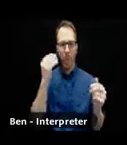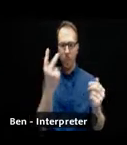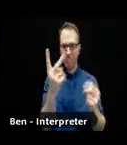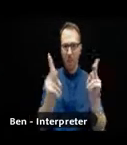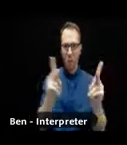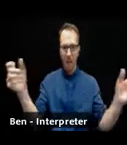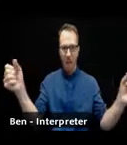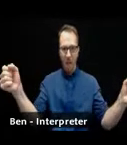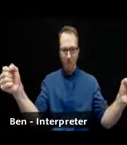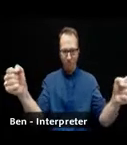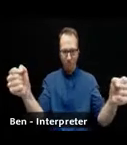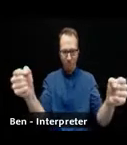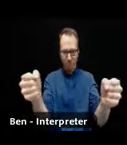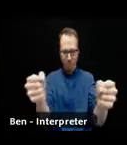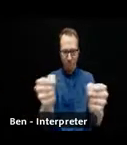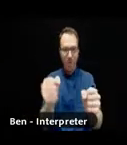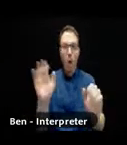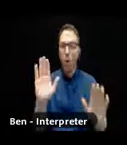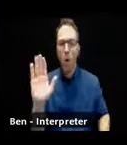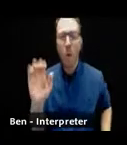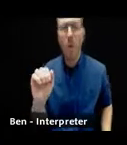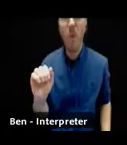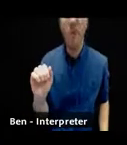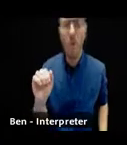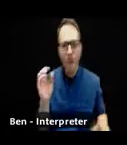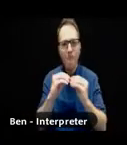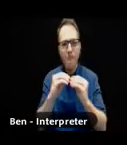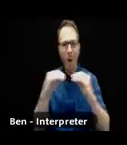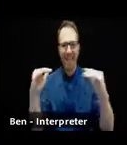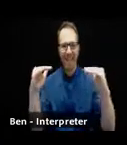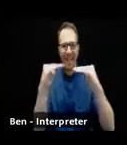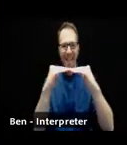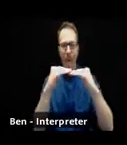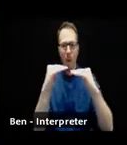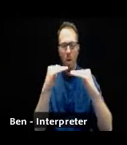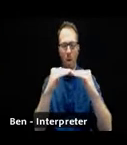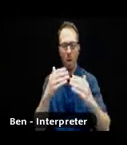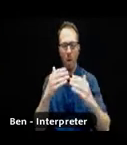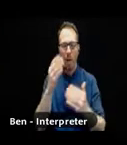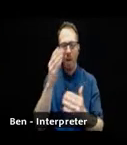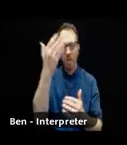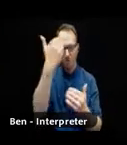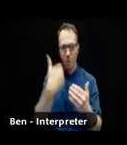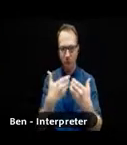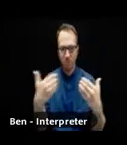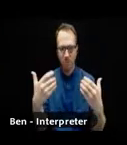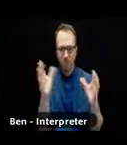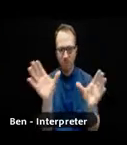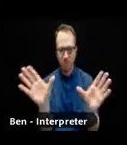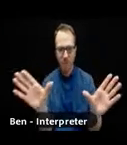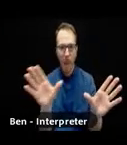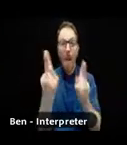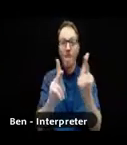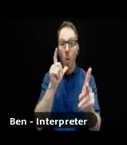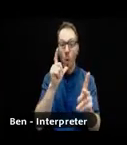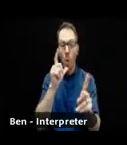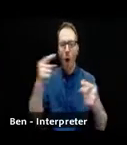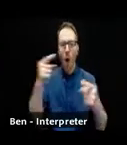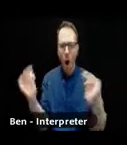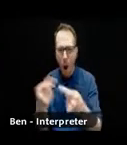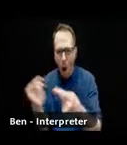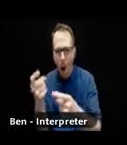center, but rather with a notion of equal partiality, a desire that people who've been harmed and people who